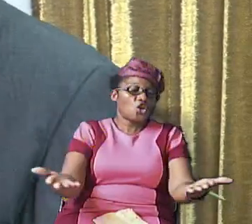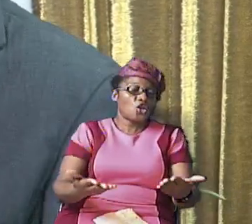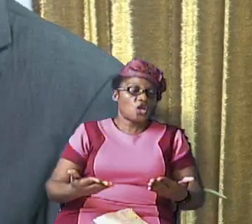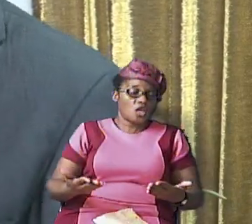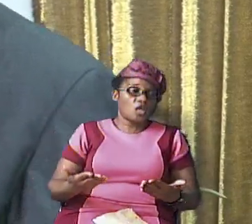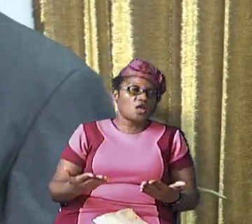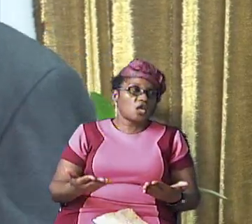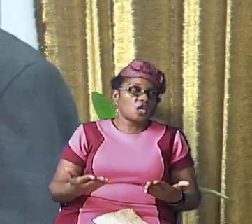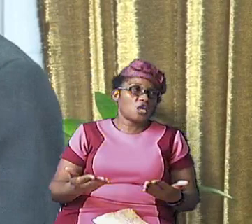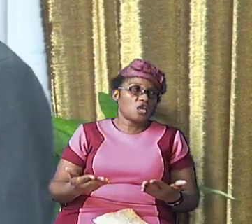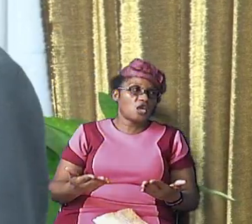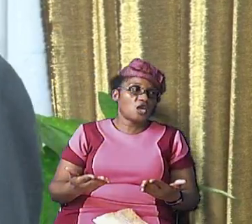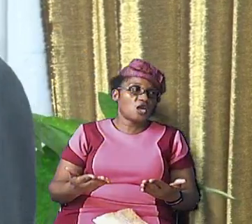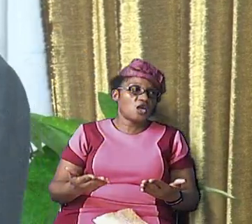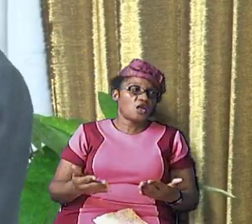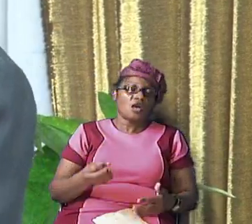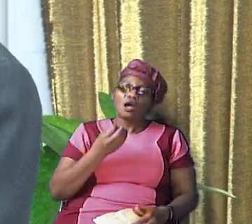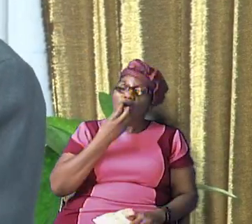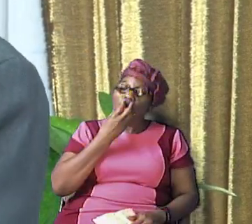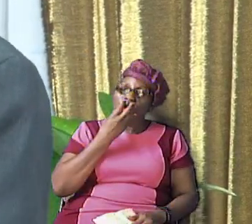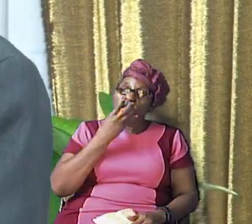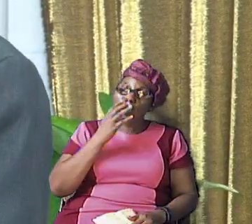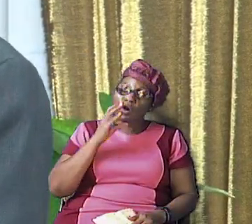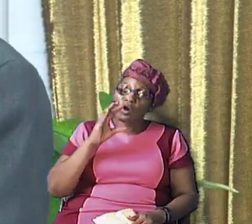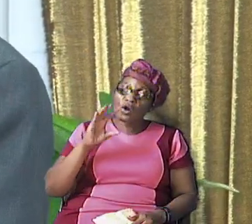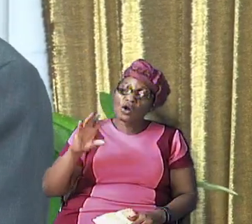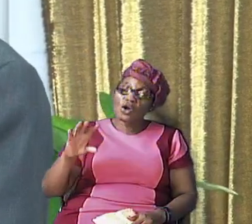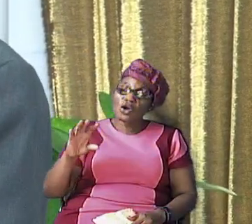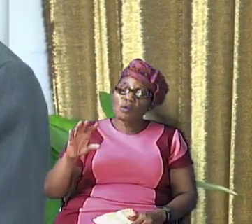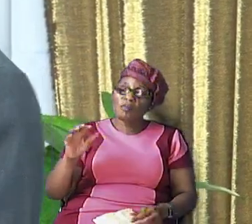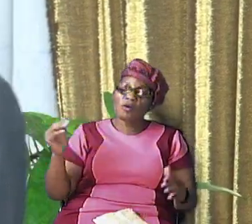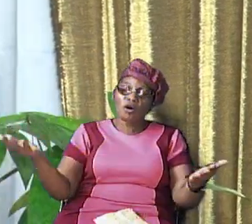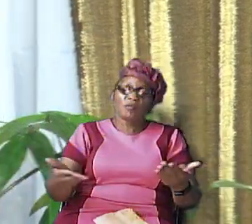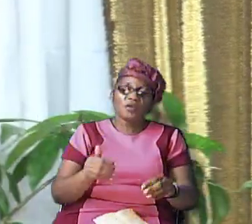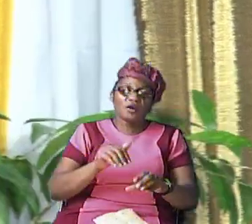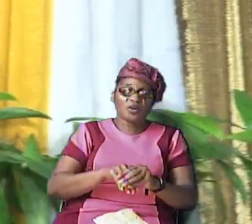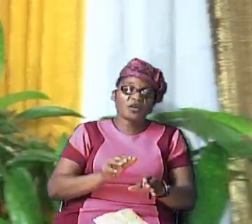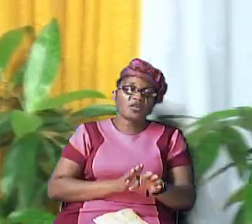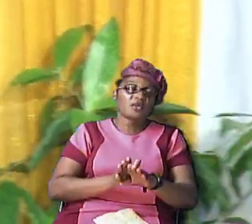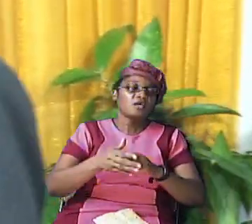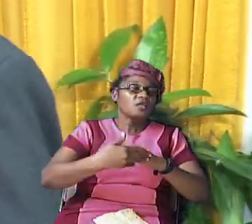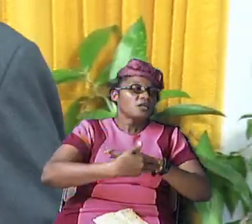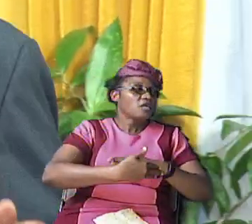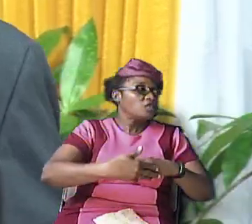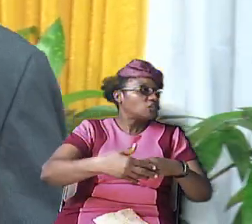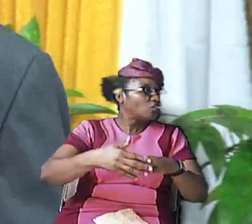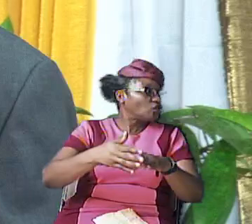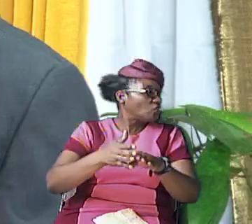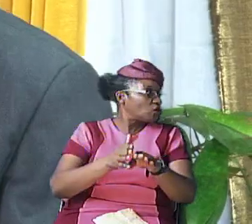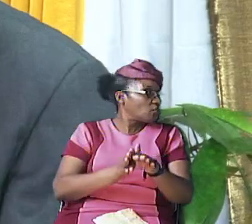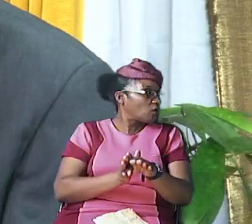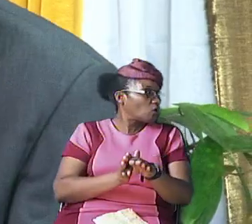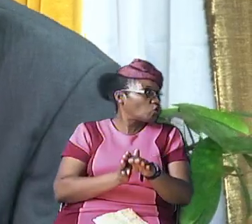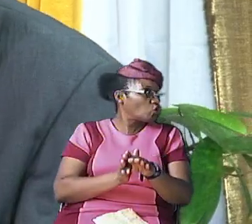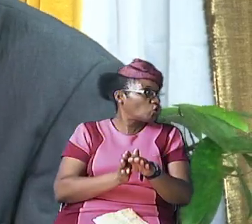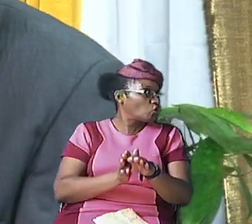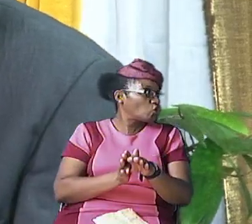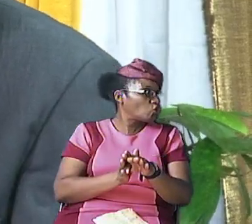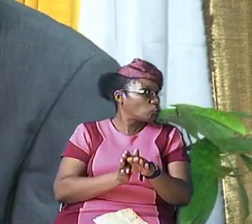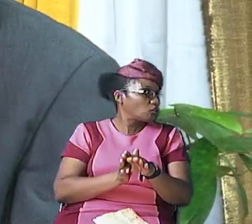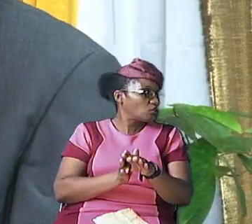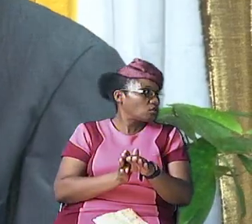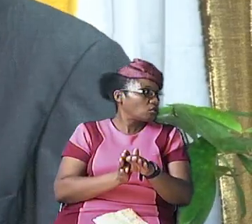thaw out in Jamaica. Is that Evangelist Fleming? Amen. Where's Evangelist Fleming?